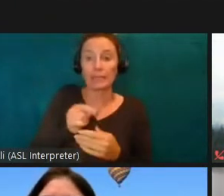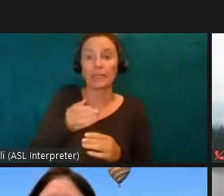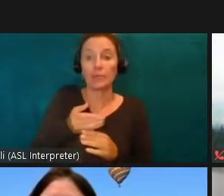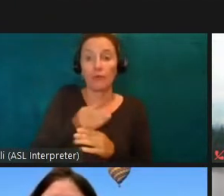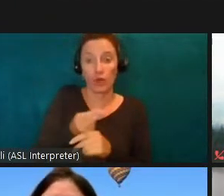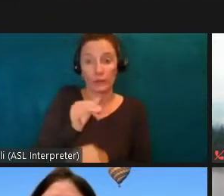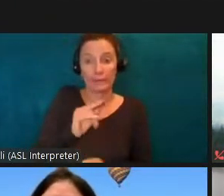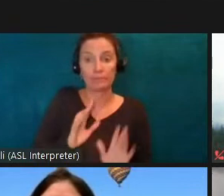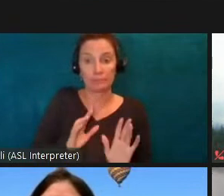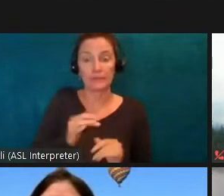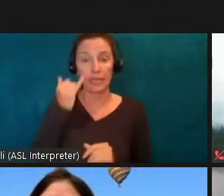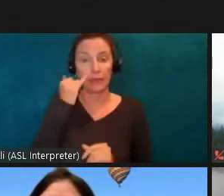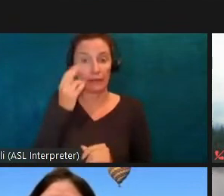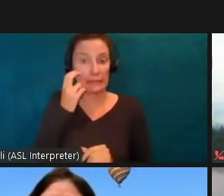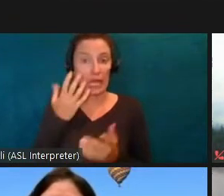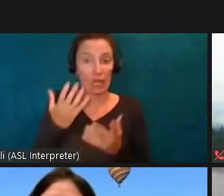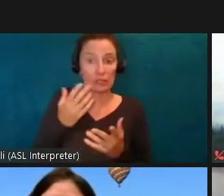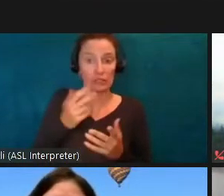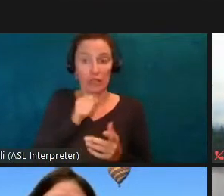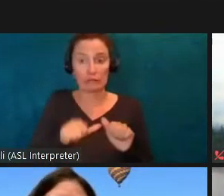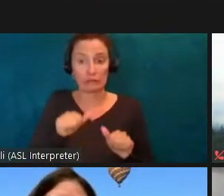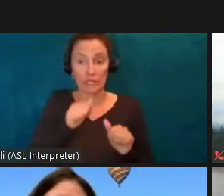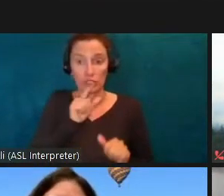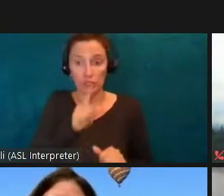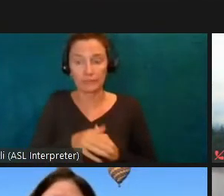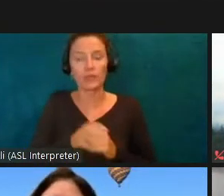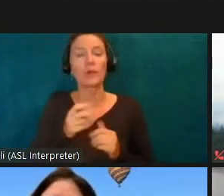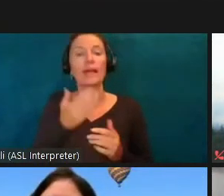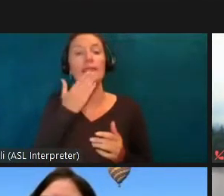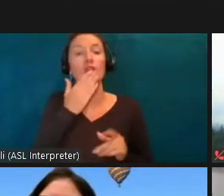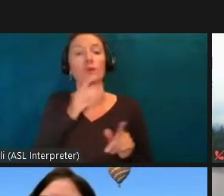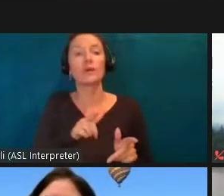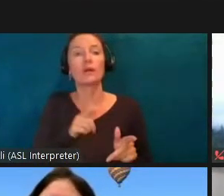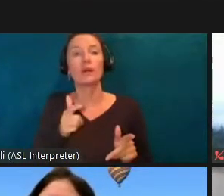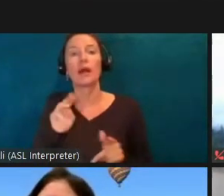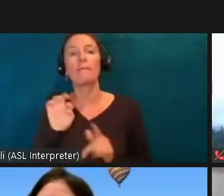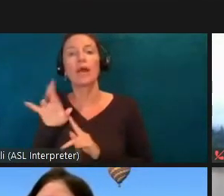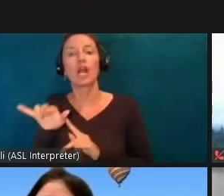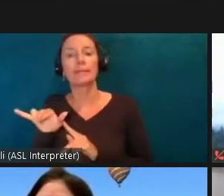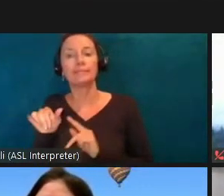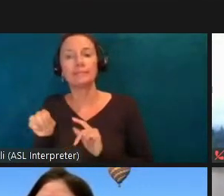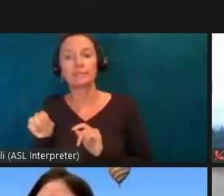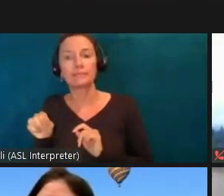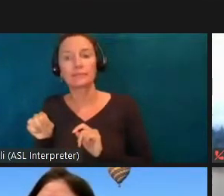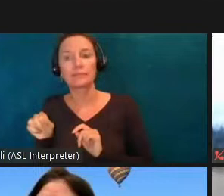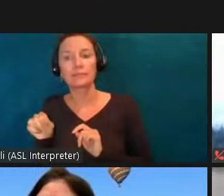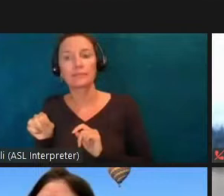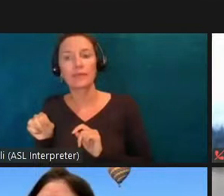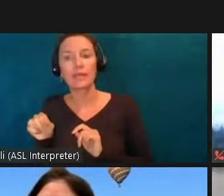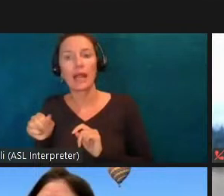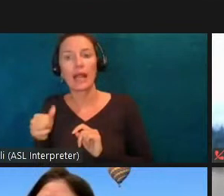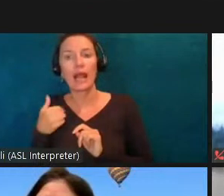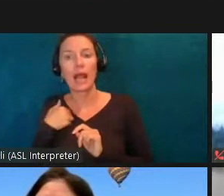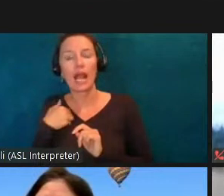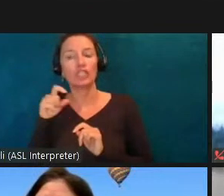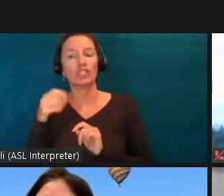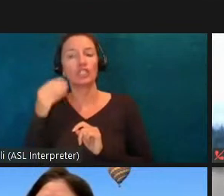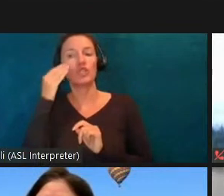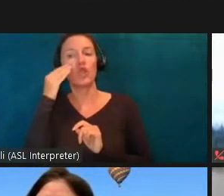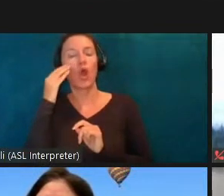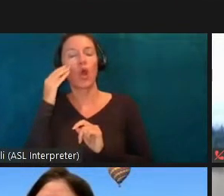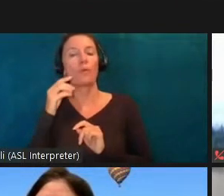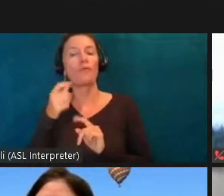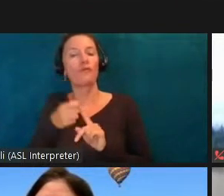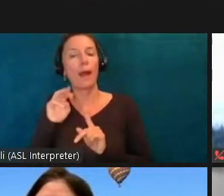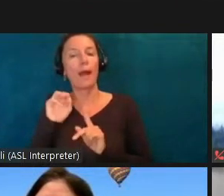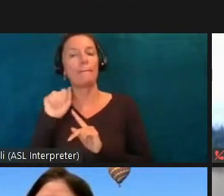Thank you very much for clarifying that. Mary Callahan. Thanks. I should probably know this just from looking at the map, but how many of